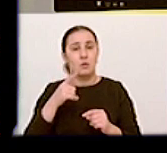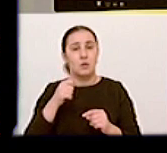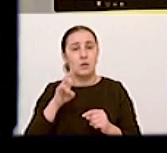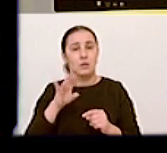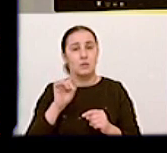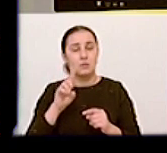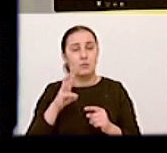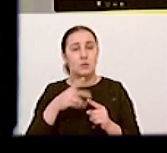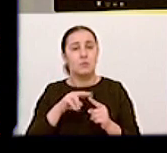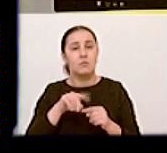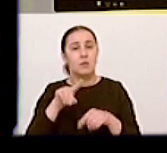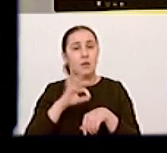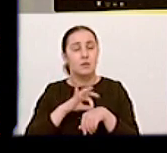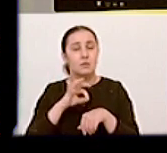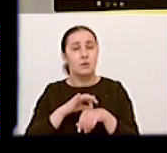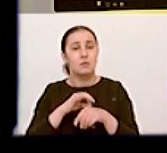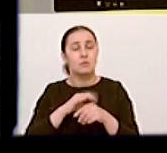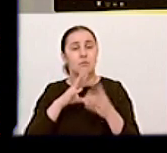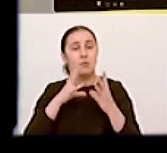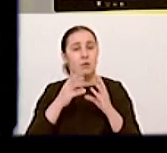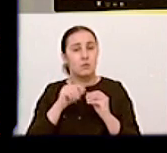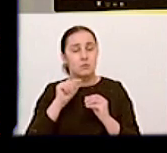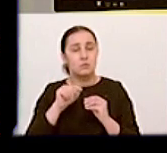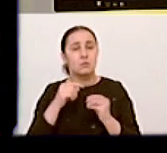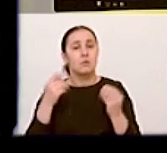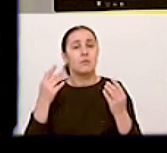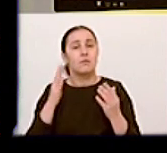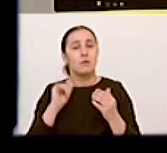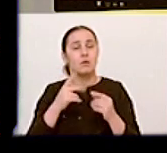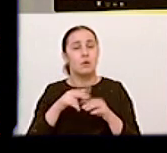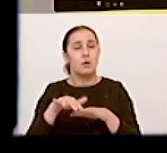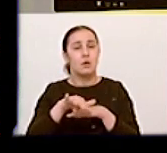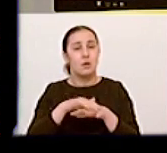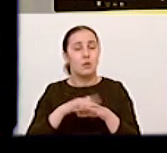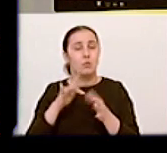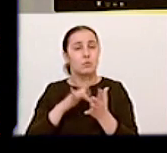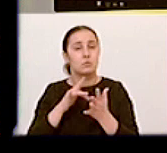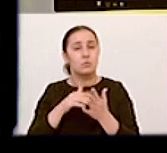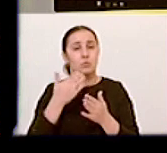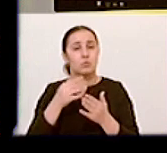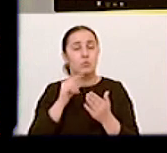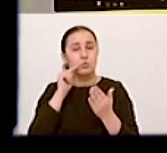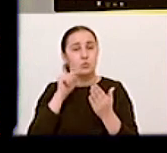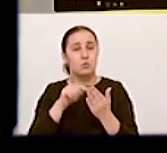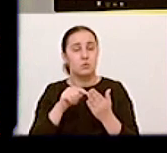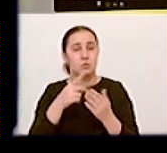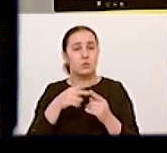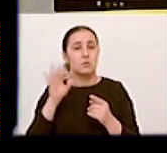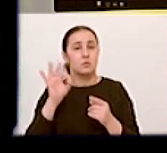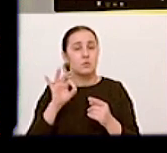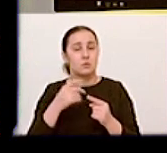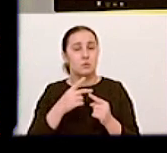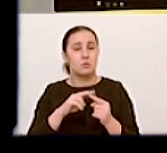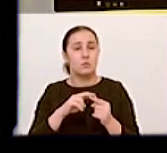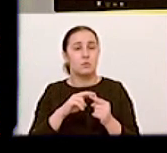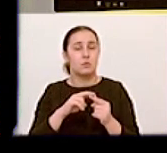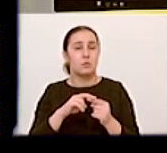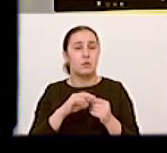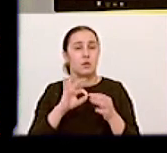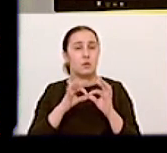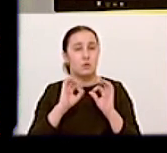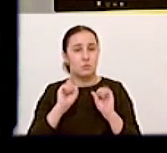organizmlarni o'sha kasallanish darajasi va xalq o'rtasida uni uchrash chastotasini aniqlash